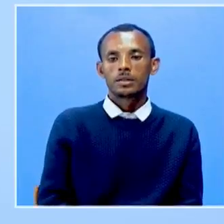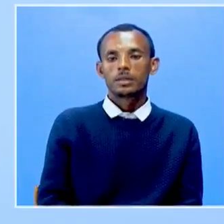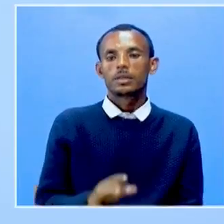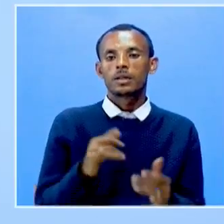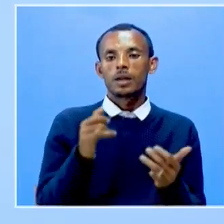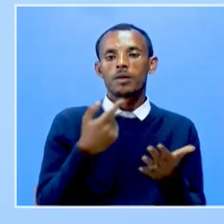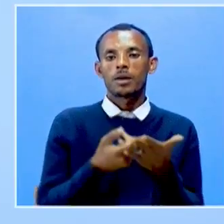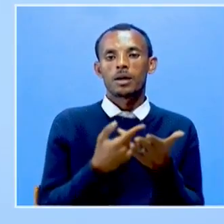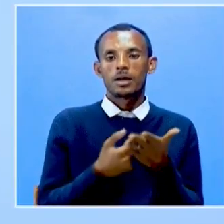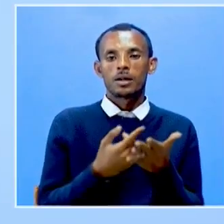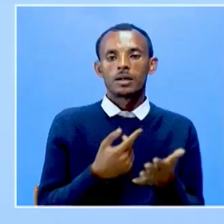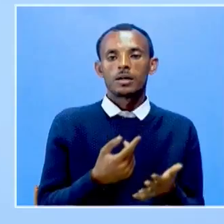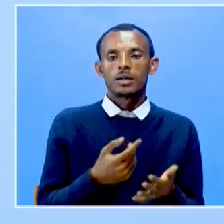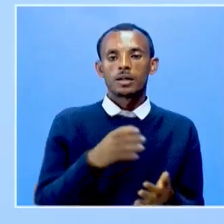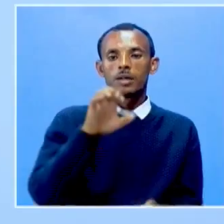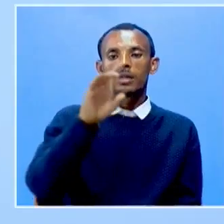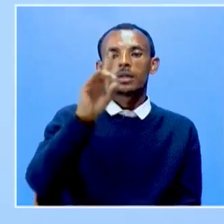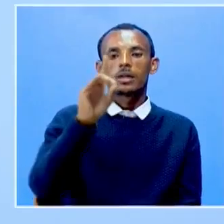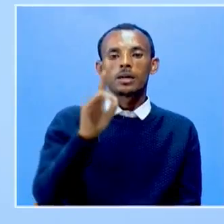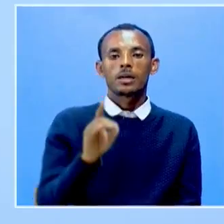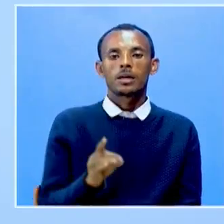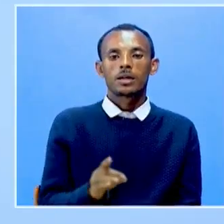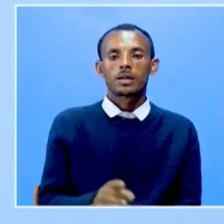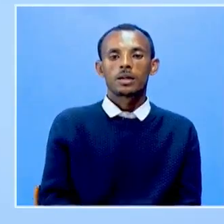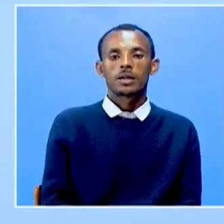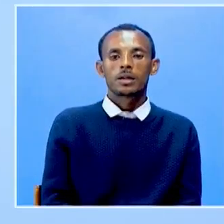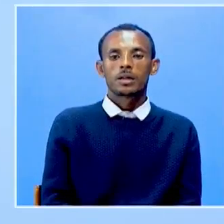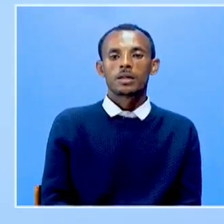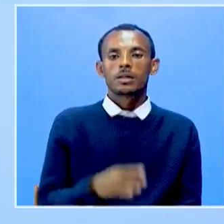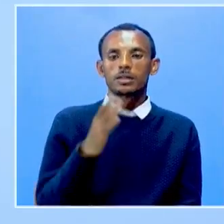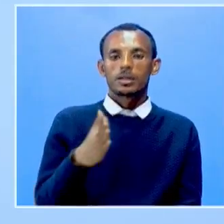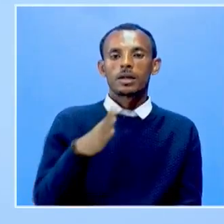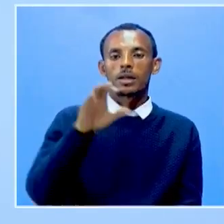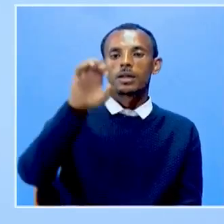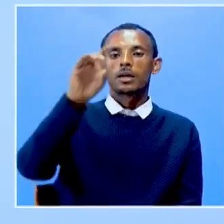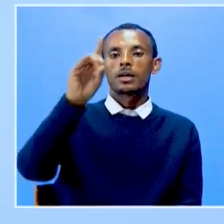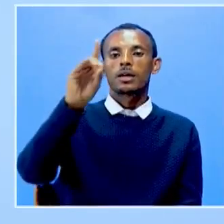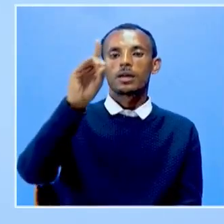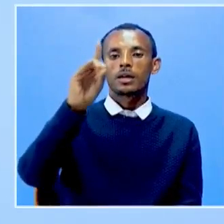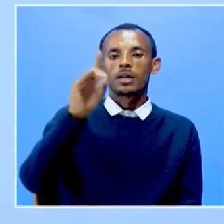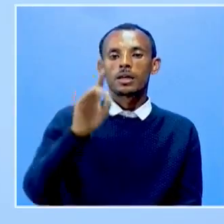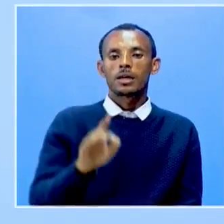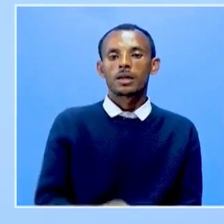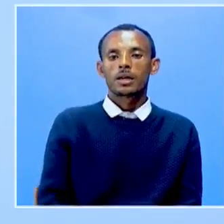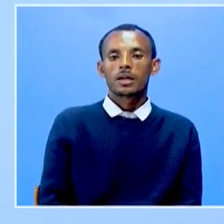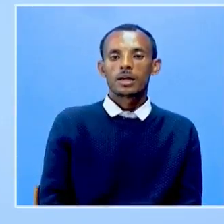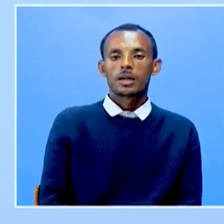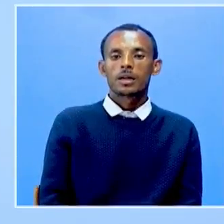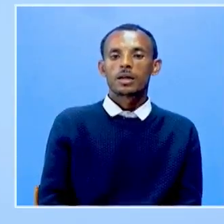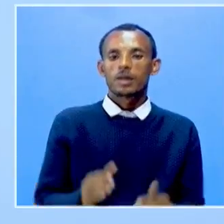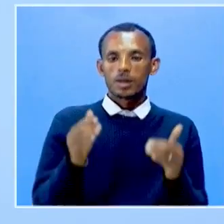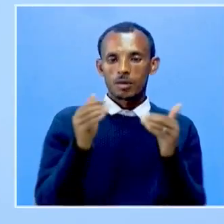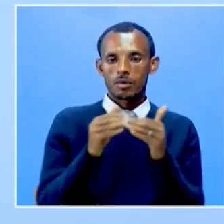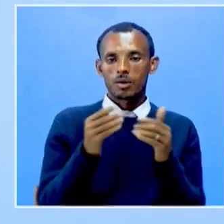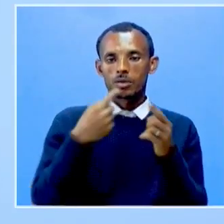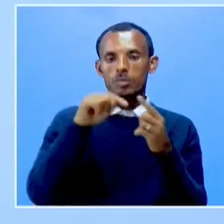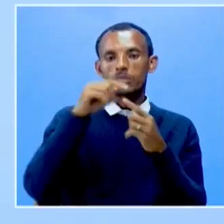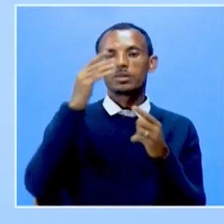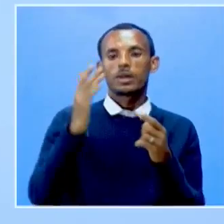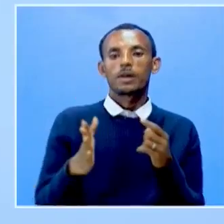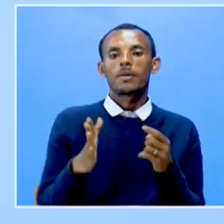here, ED. So side ED is congruent to